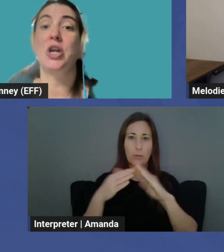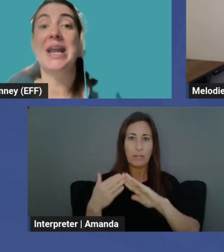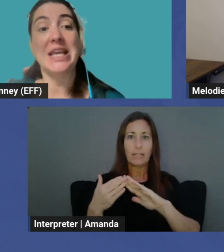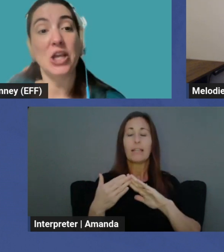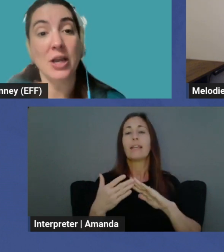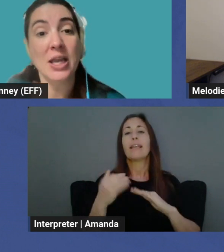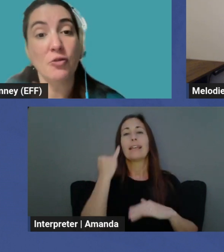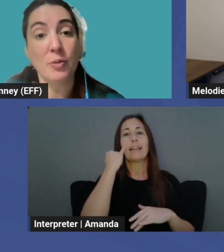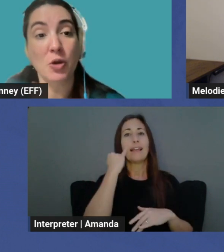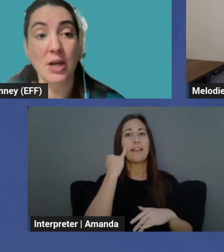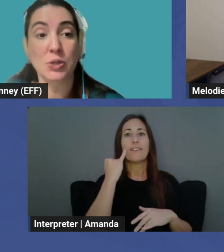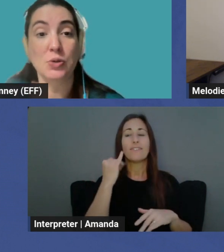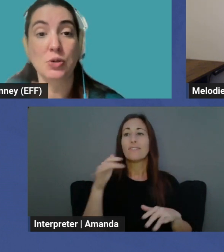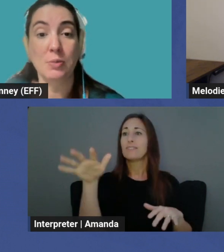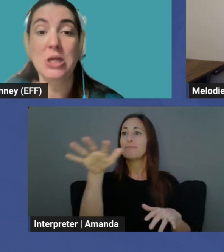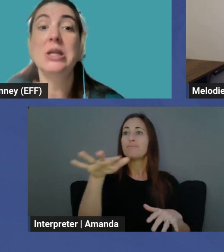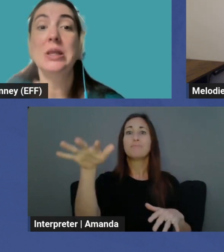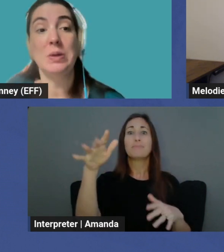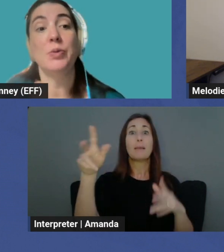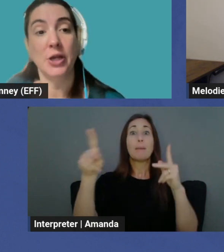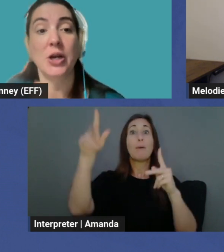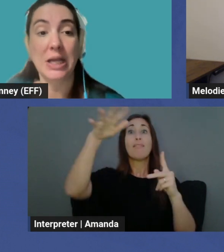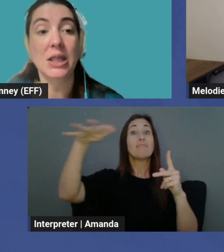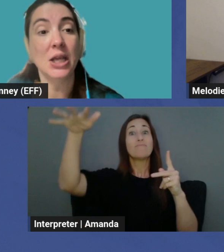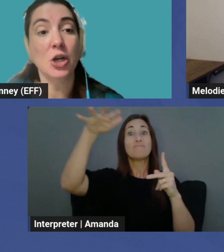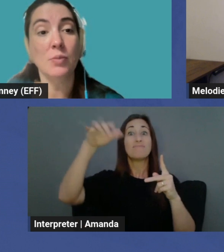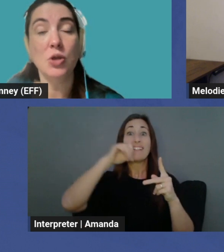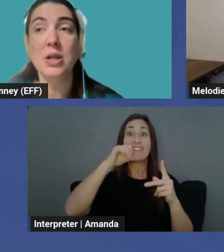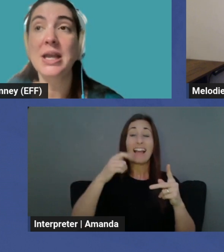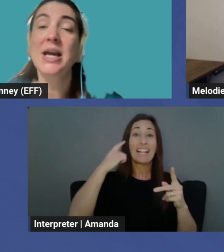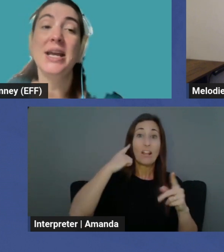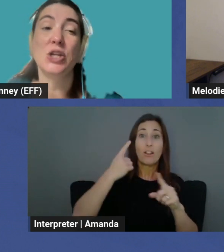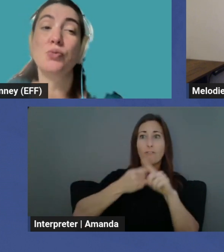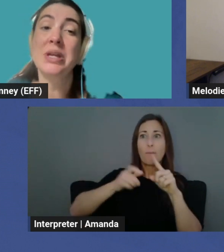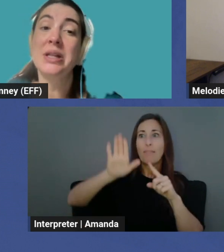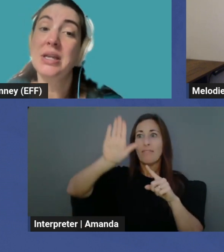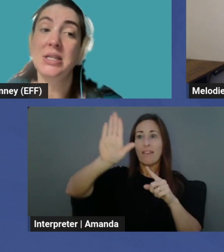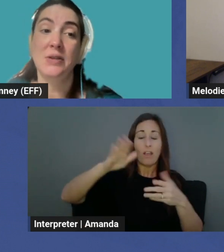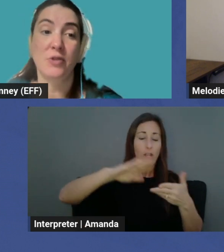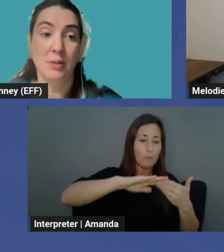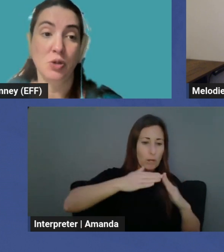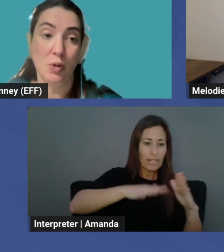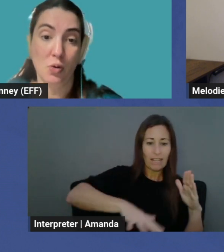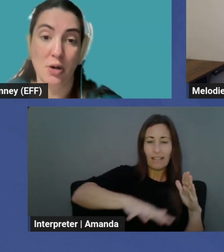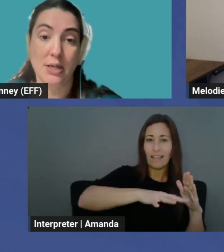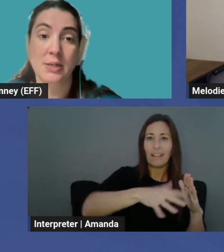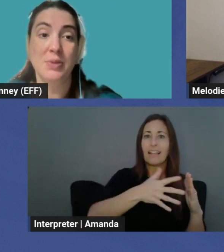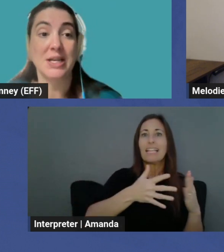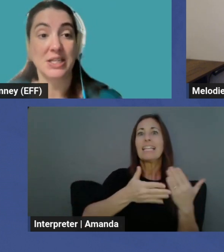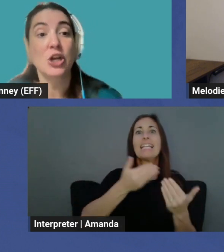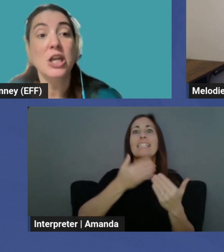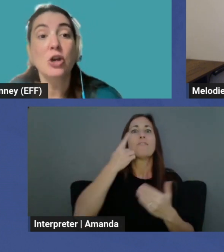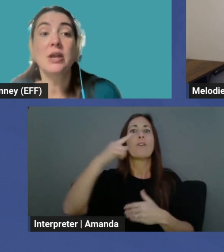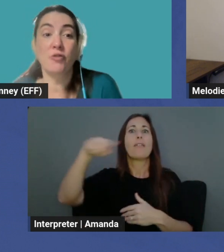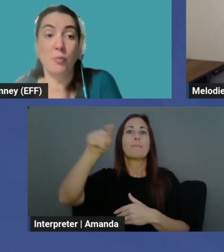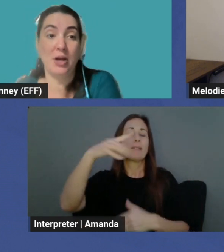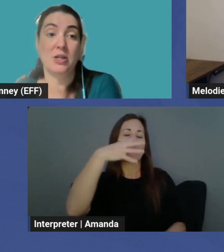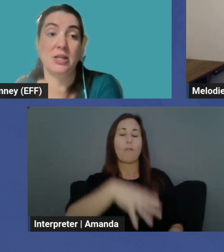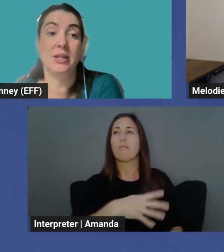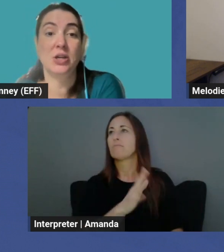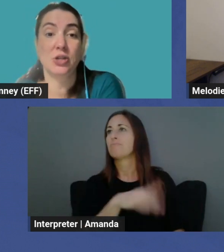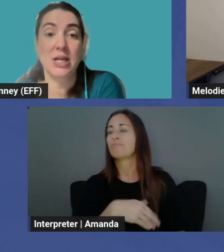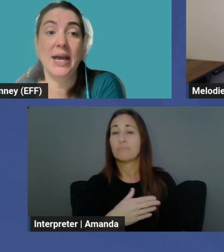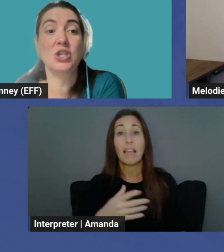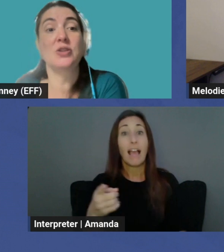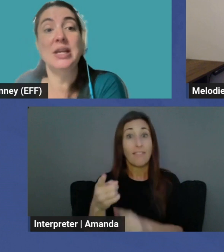officials are not hearing it from the grassroots community, the people that are in their community, it's really easy for them to ignore us because they're hearing from parents